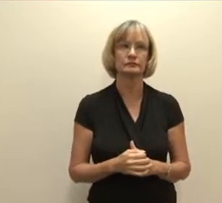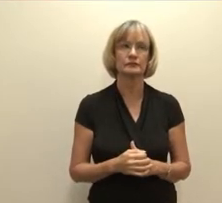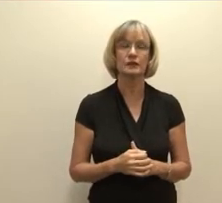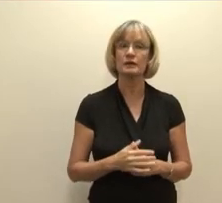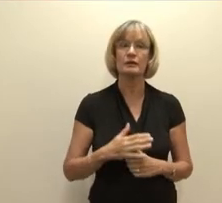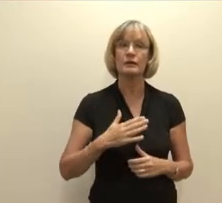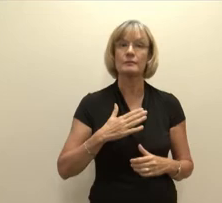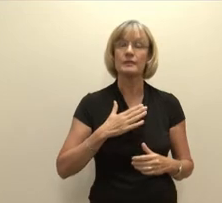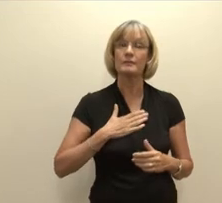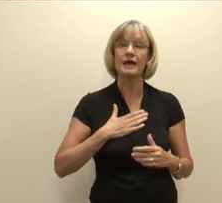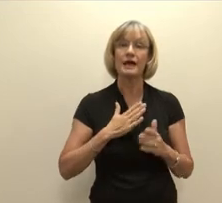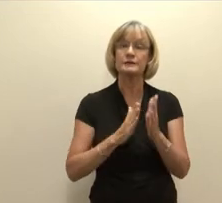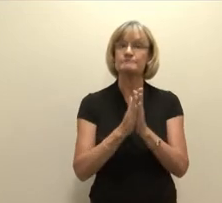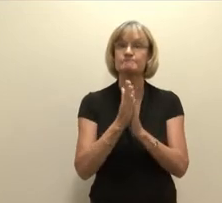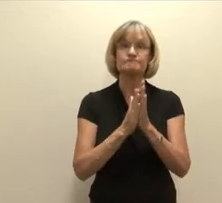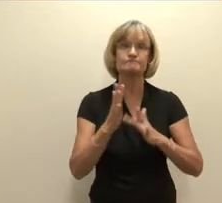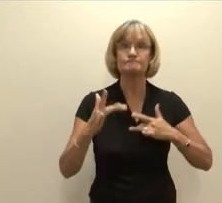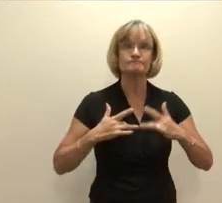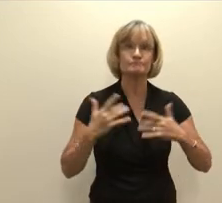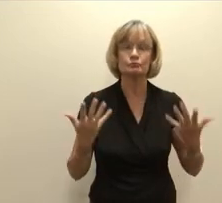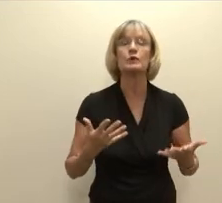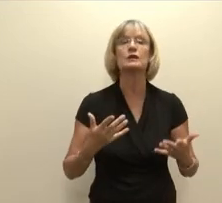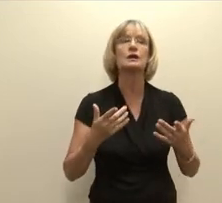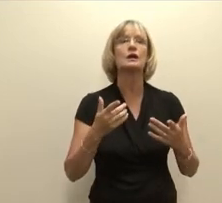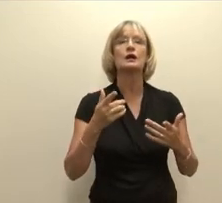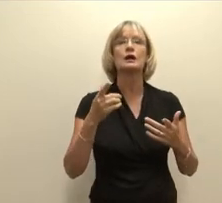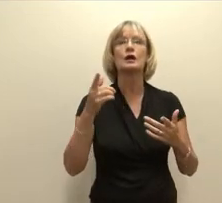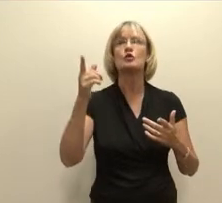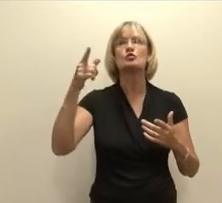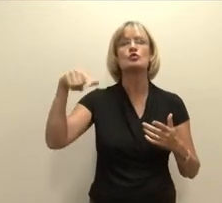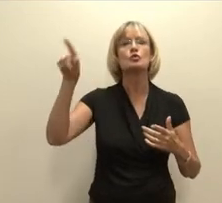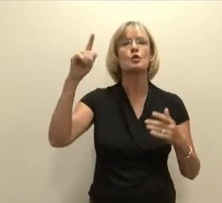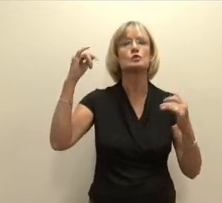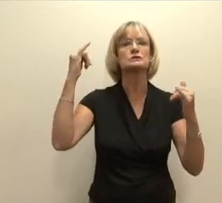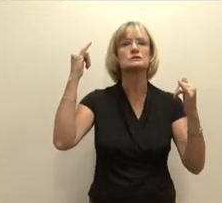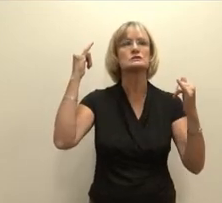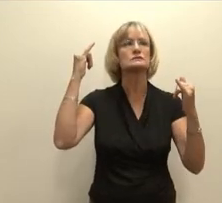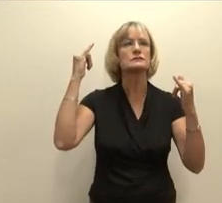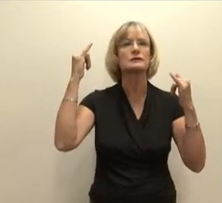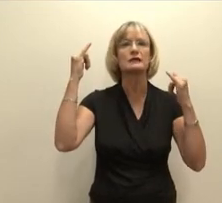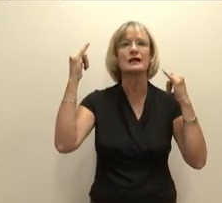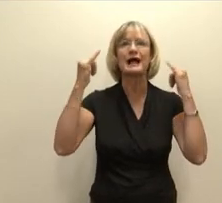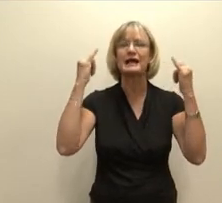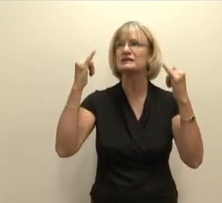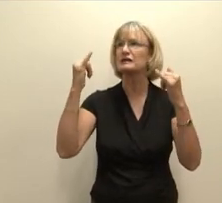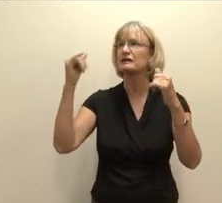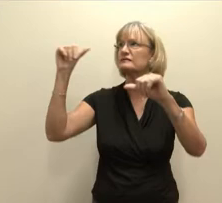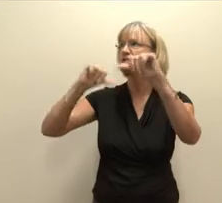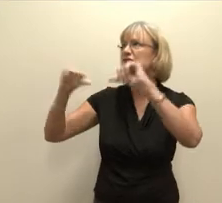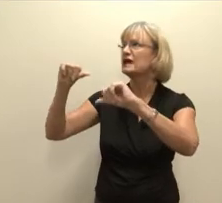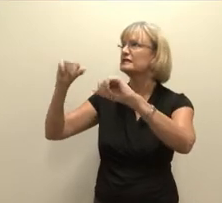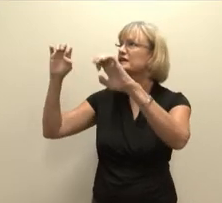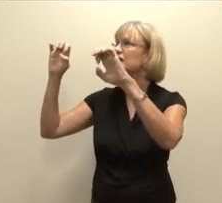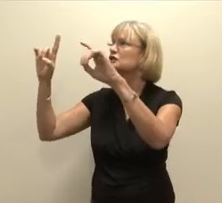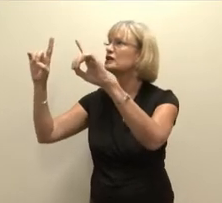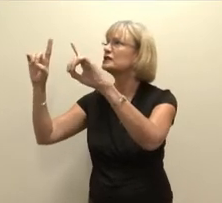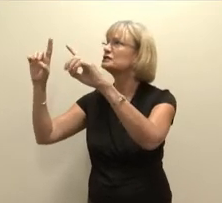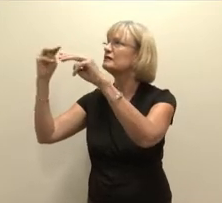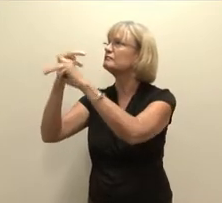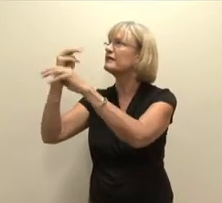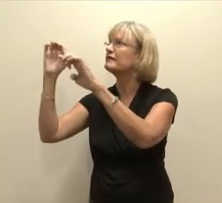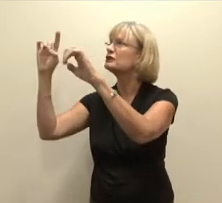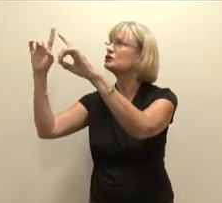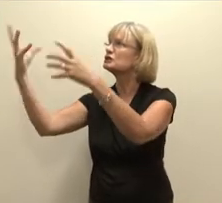my big passion is to bring the ideas of improved science and math education